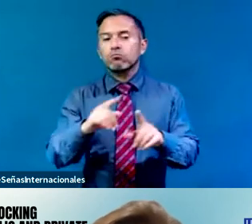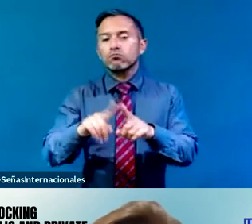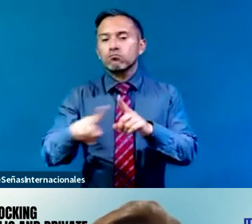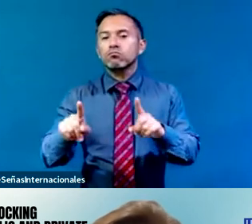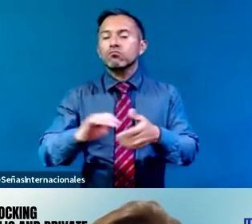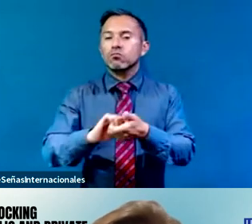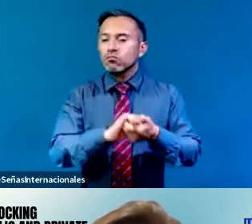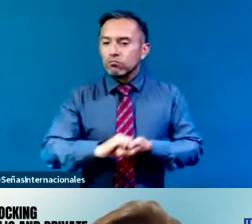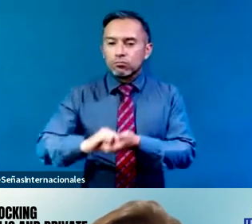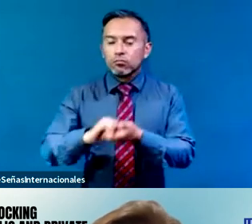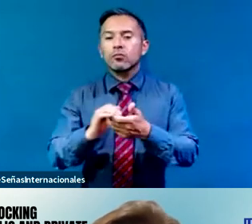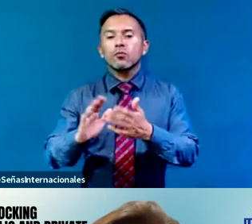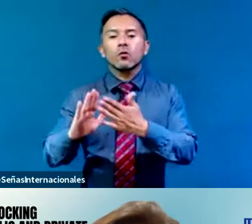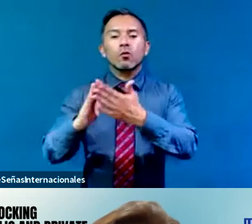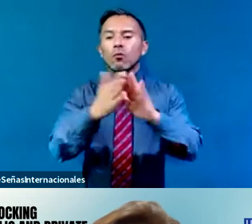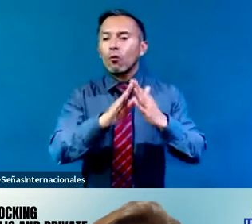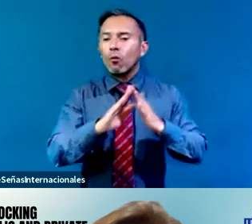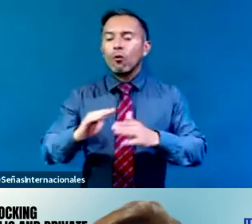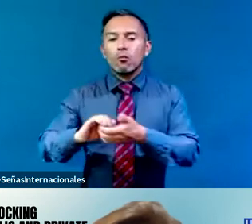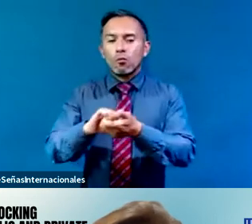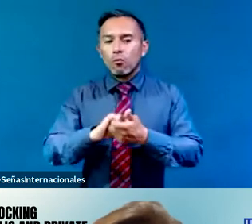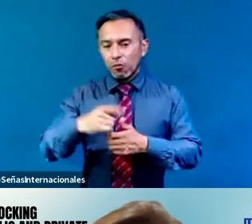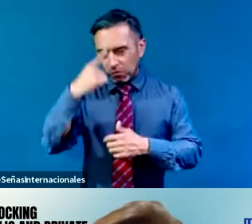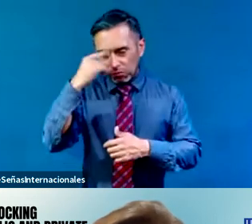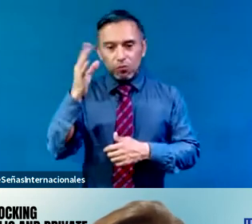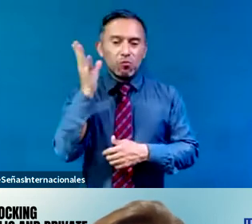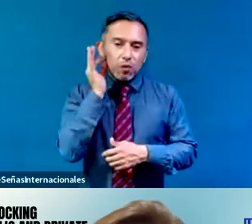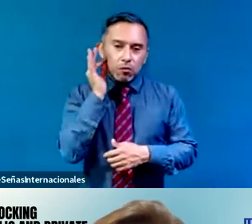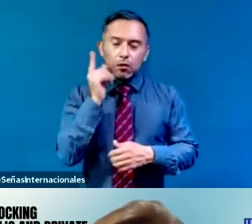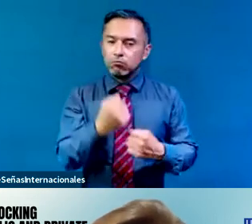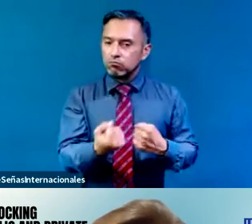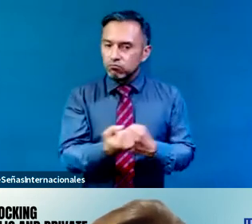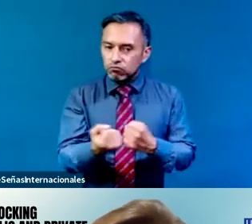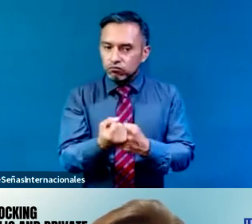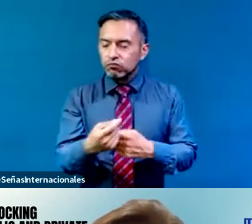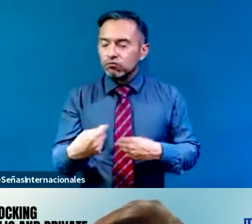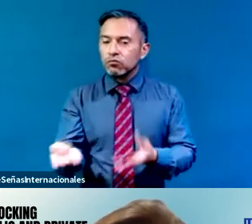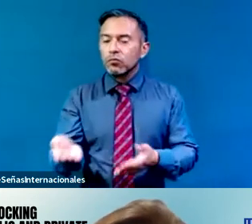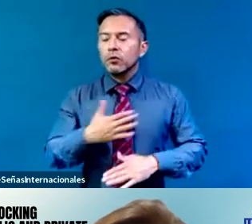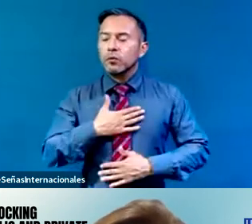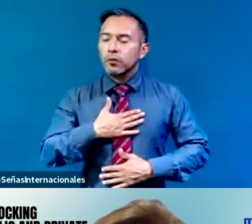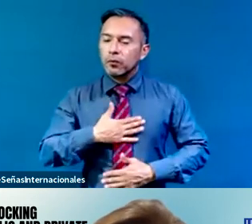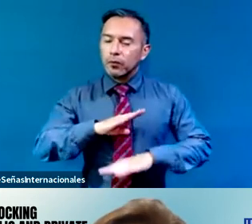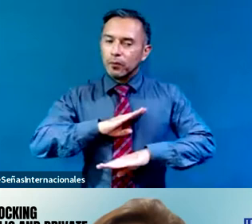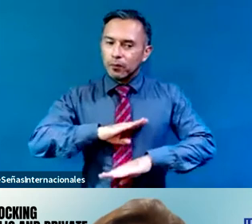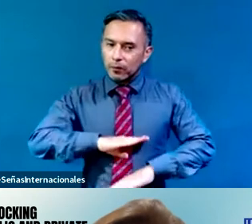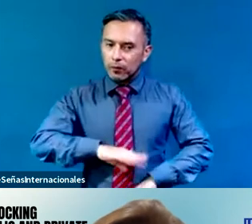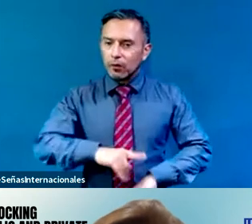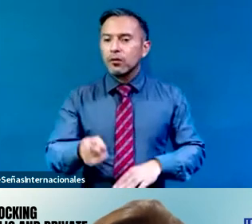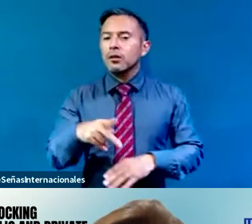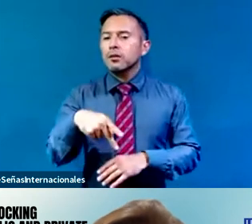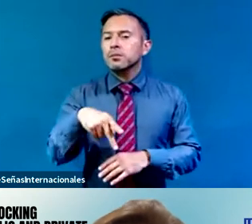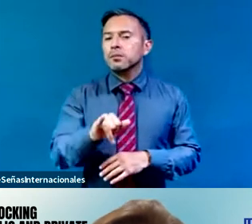provide much needed relief for women-owned businesses and enterprises. All of these actions are ambitious. They will require